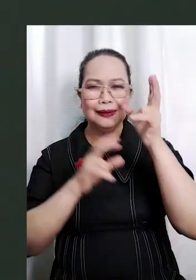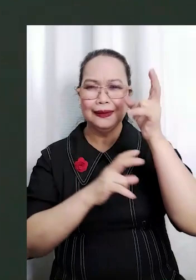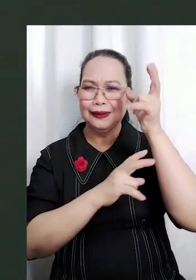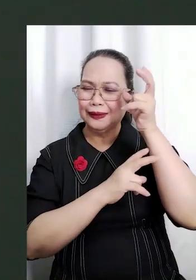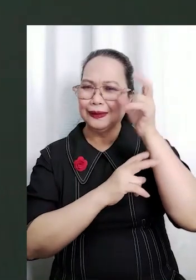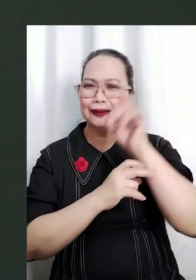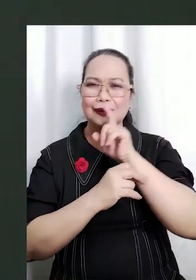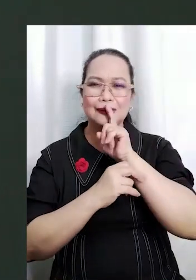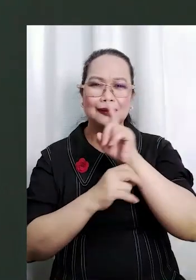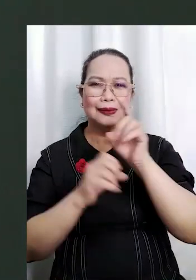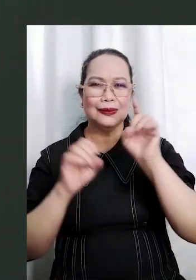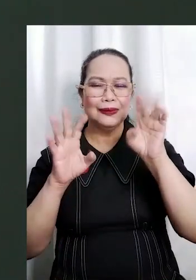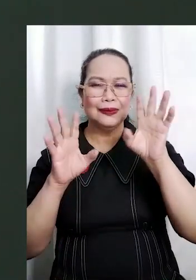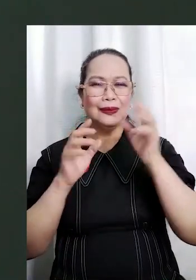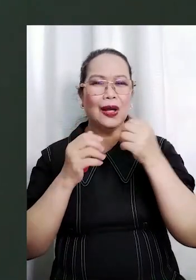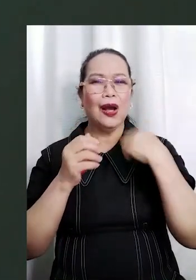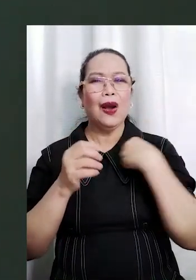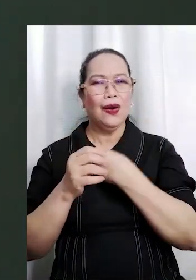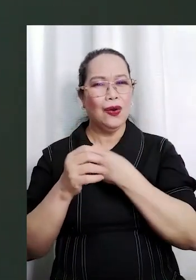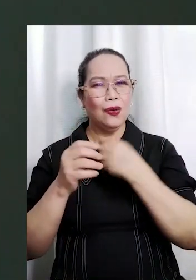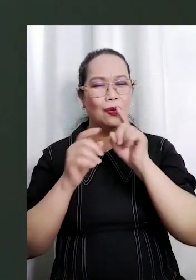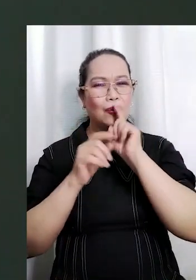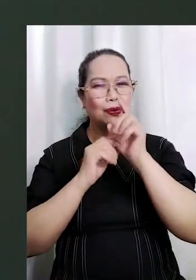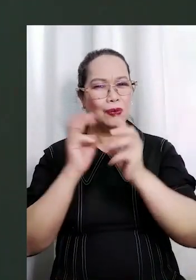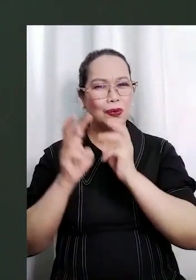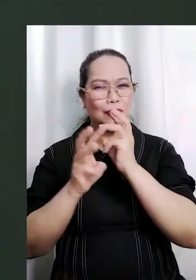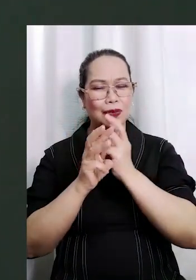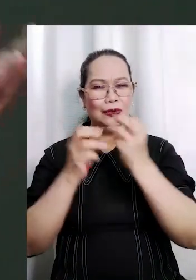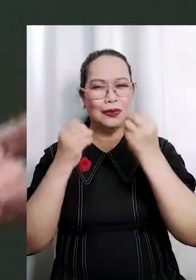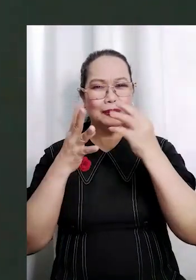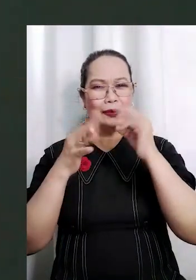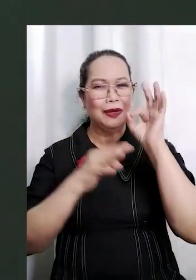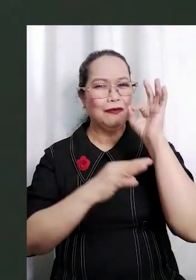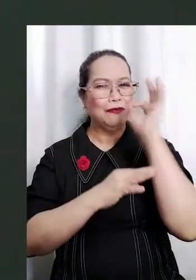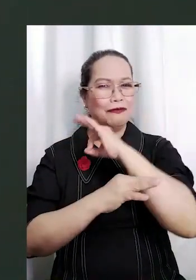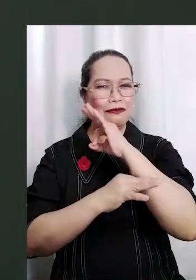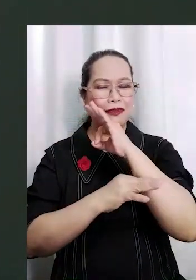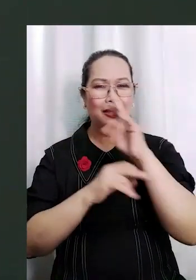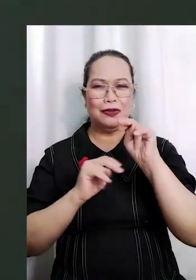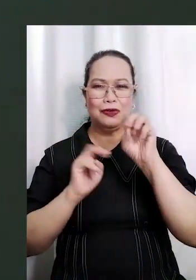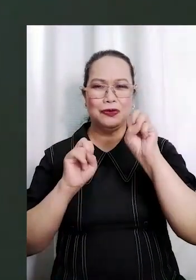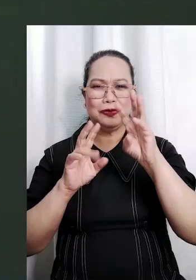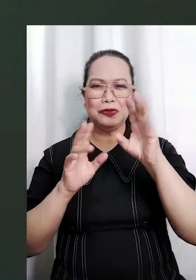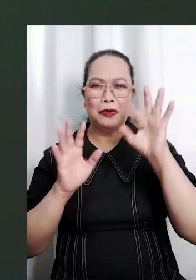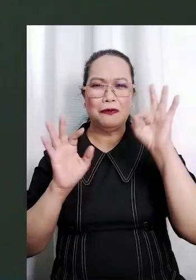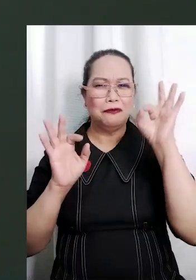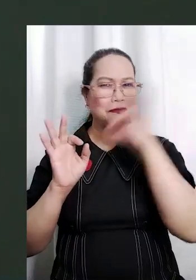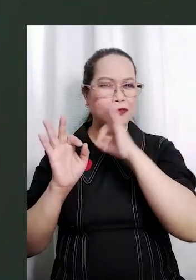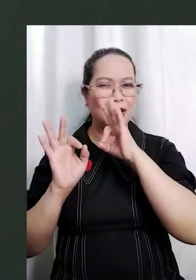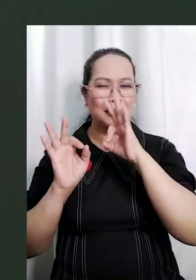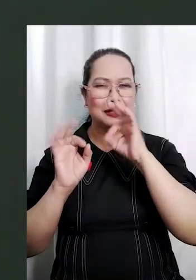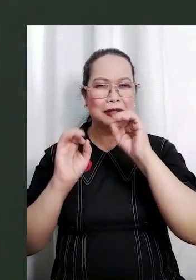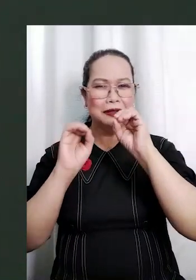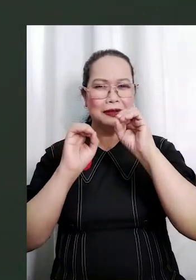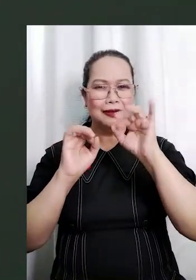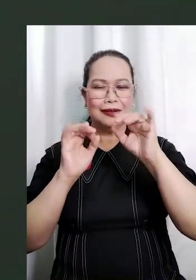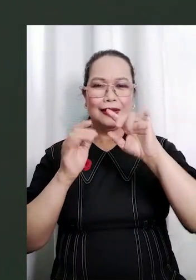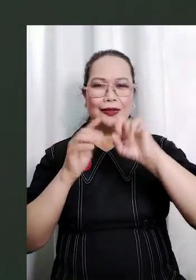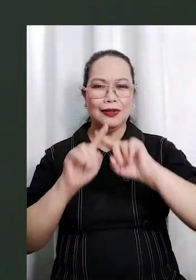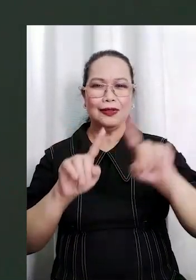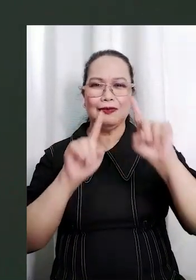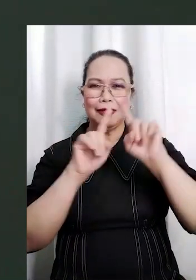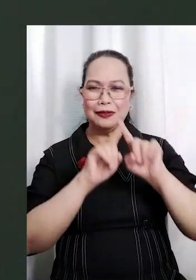kadiliman na sumisira sa mundo natin ngayon. Maraming fake news, maraming false teachings,